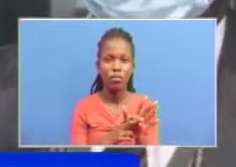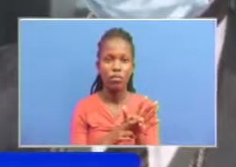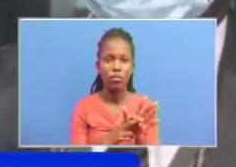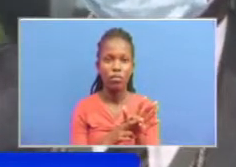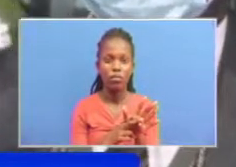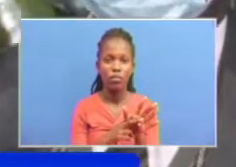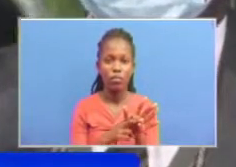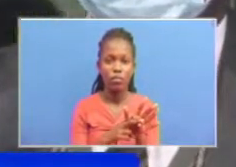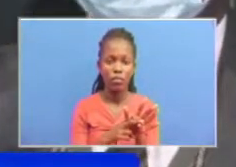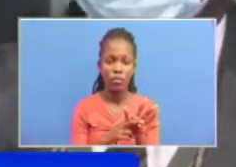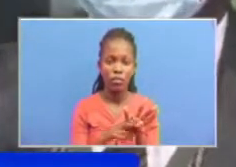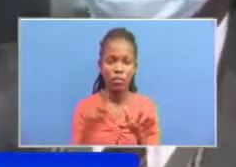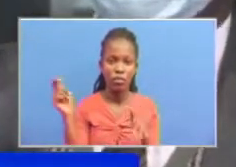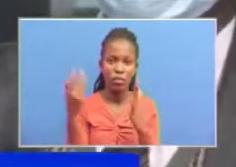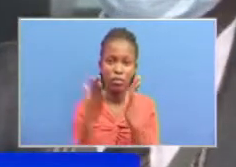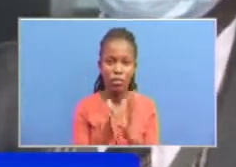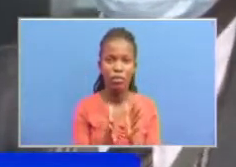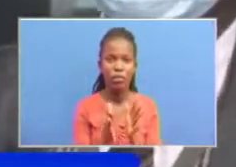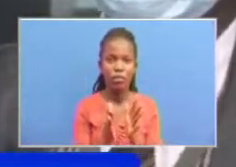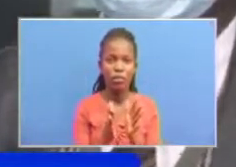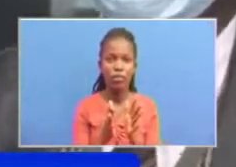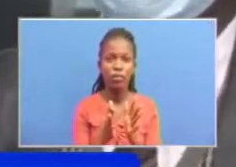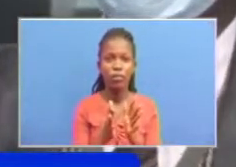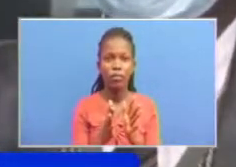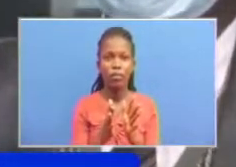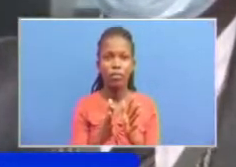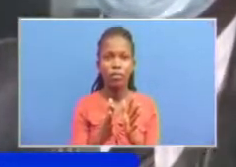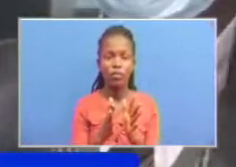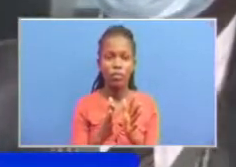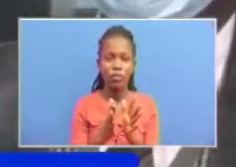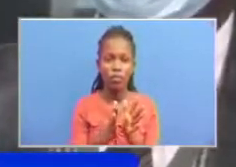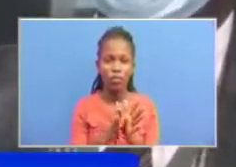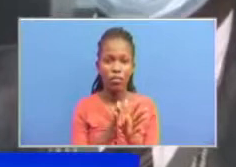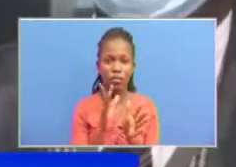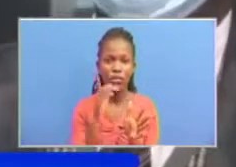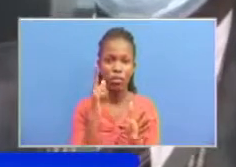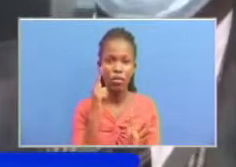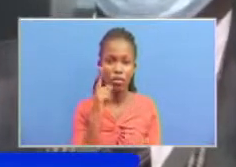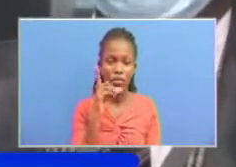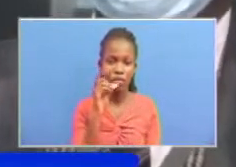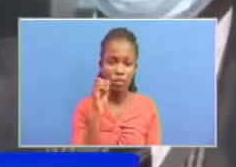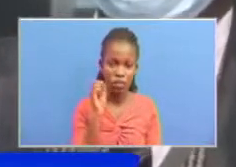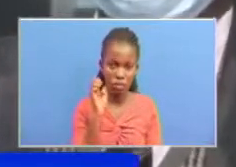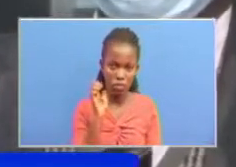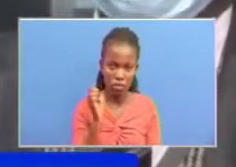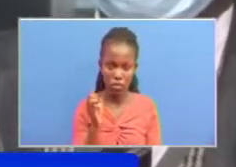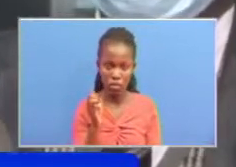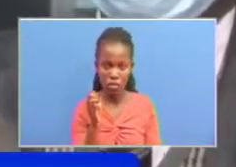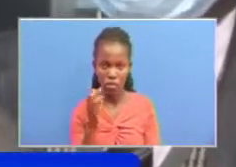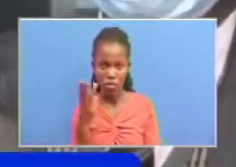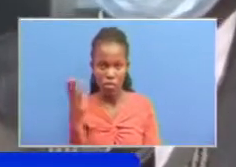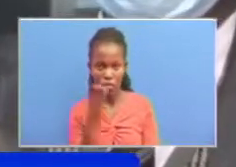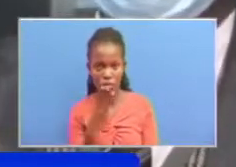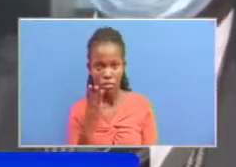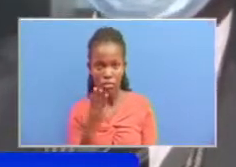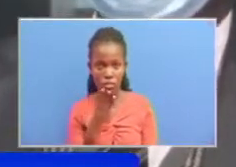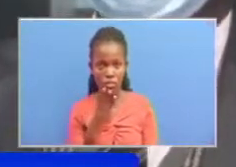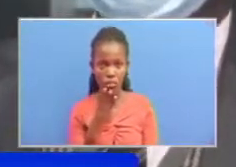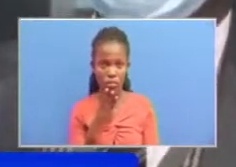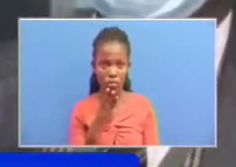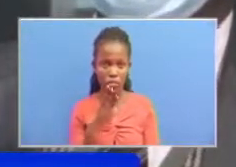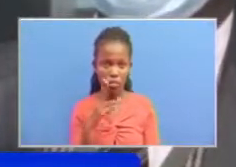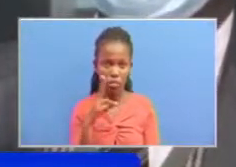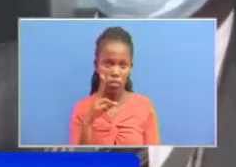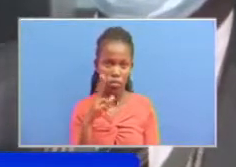fellow Kenyans is please, if you had received the first dose from Wednesday, when I'm sure that the vaccine will have